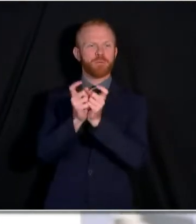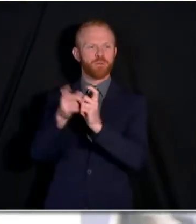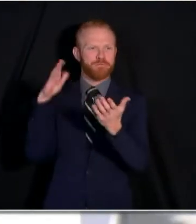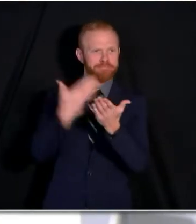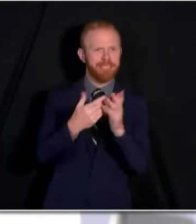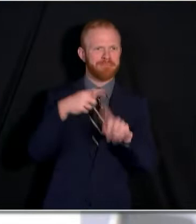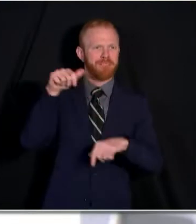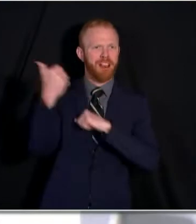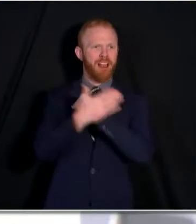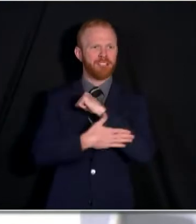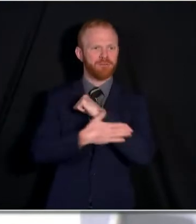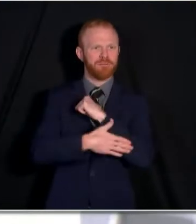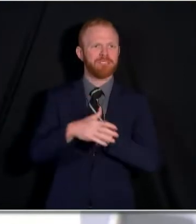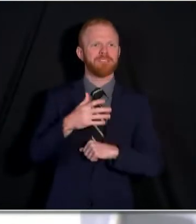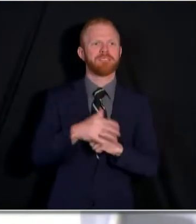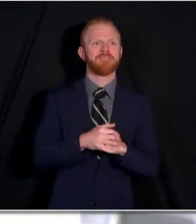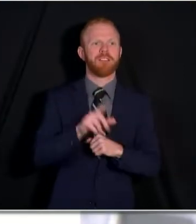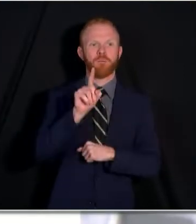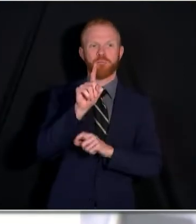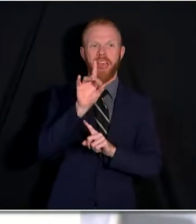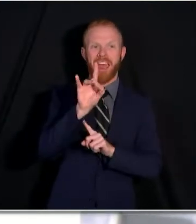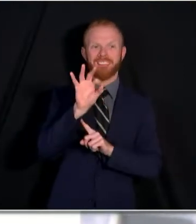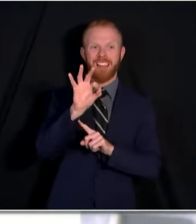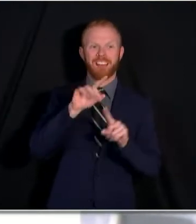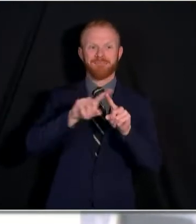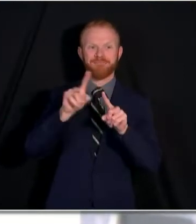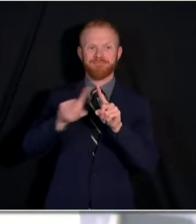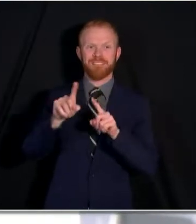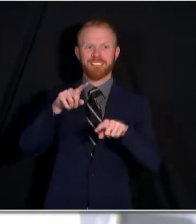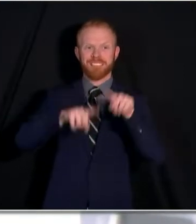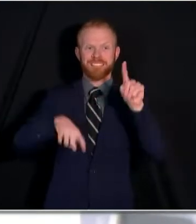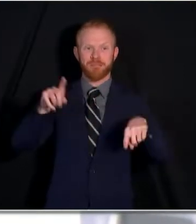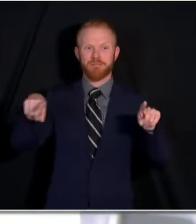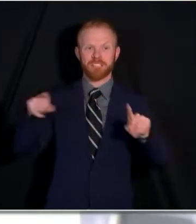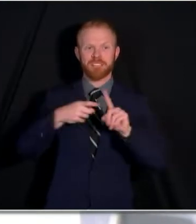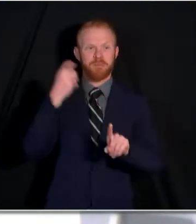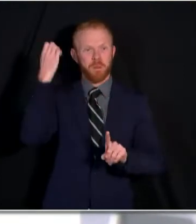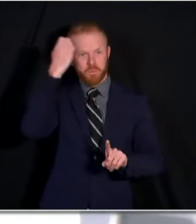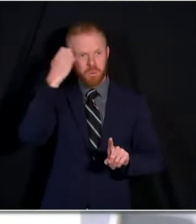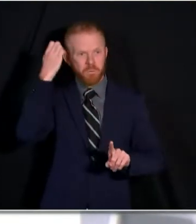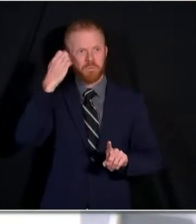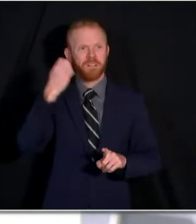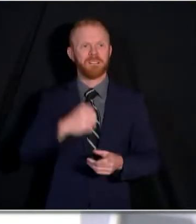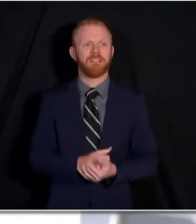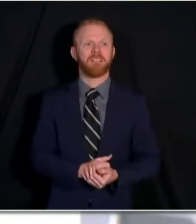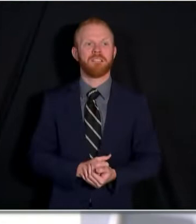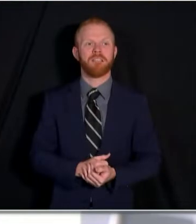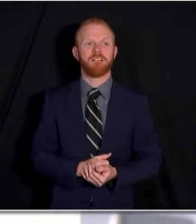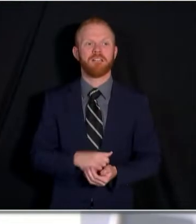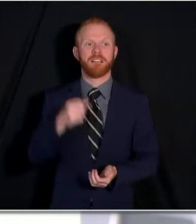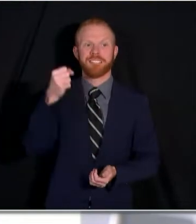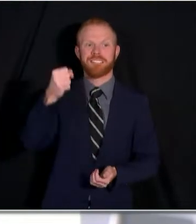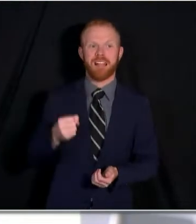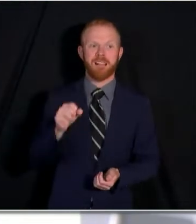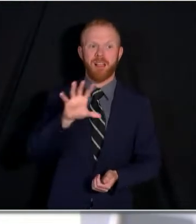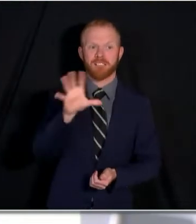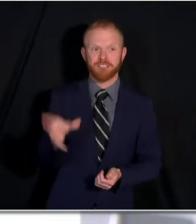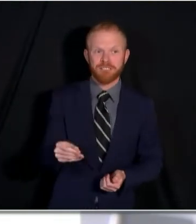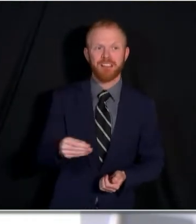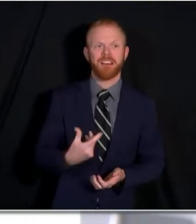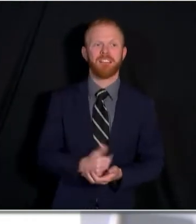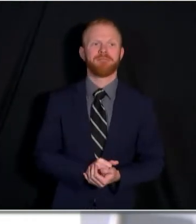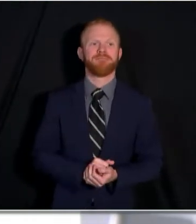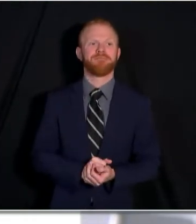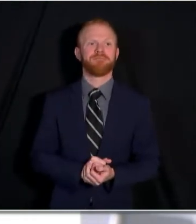we've sequenced here in the state of California, 2 South African variants in Alameda, Santa Clara County, no Brazilian variants, but over